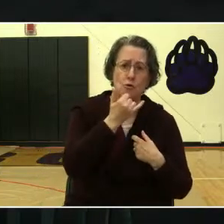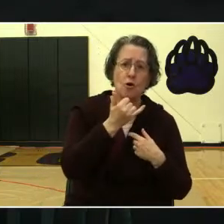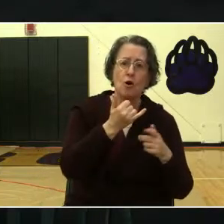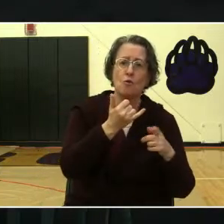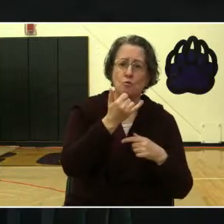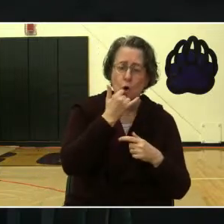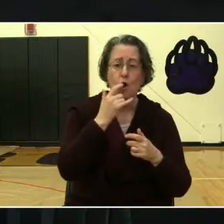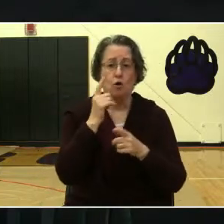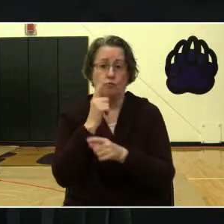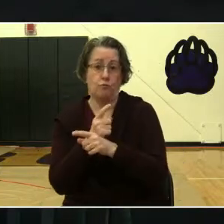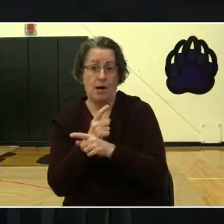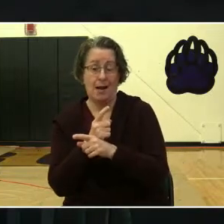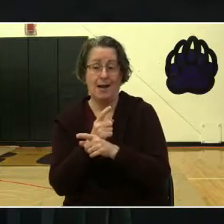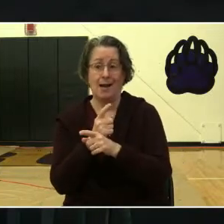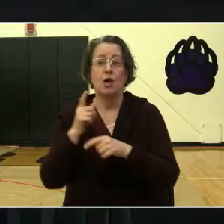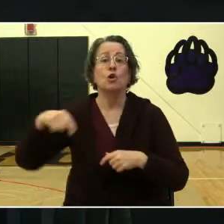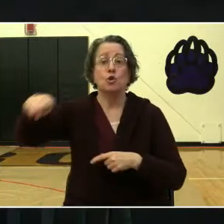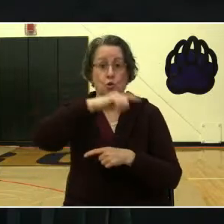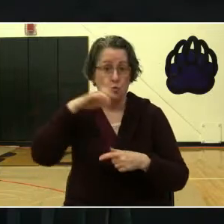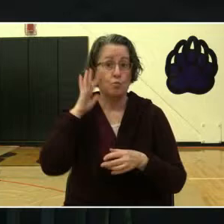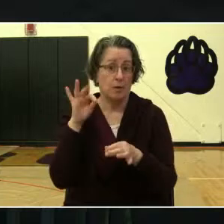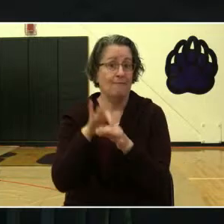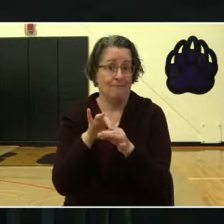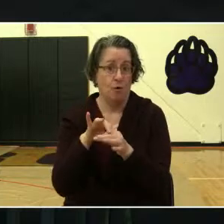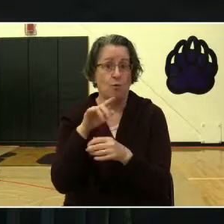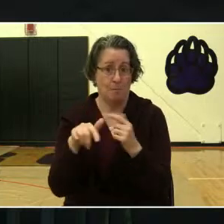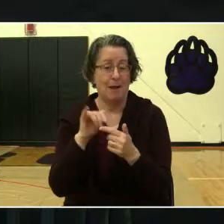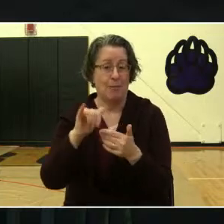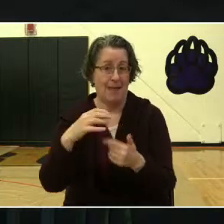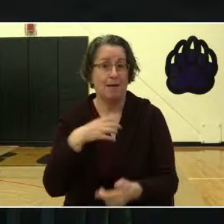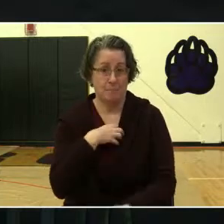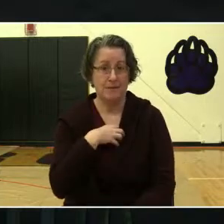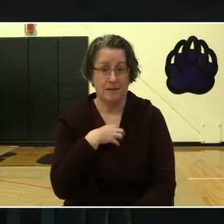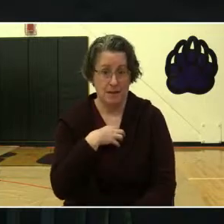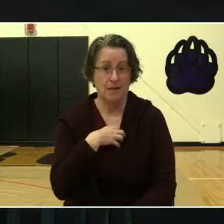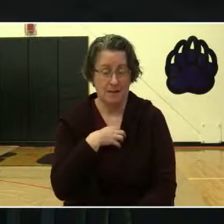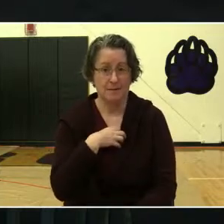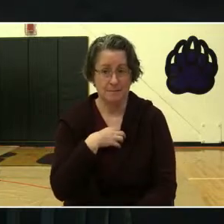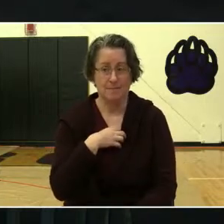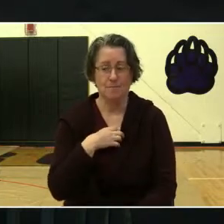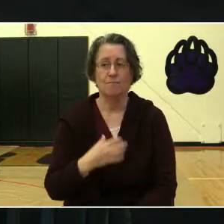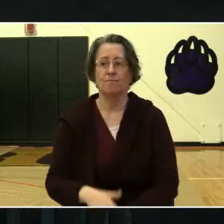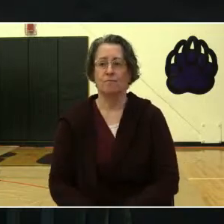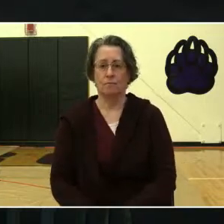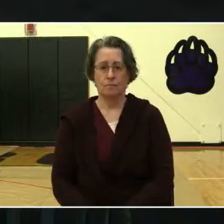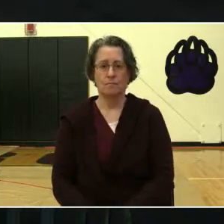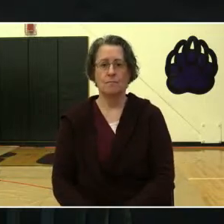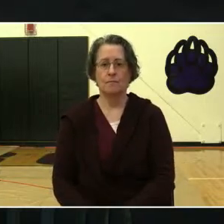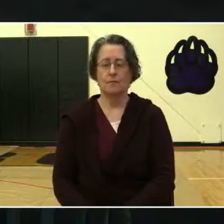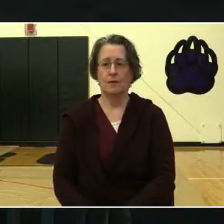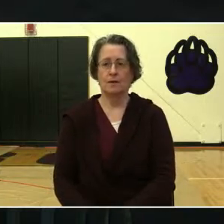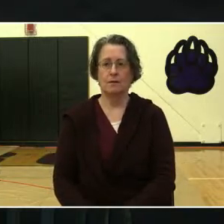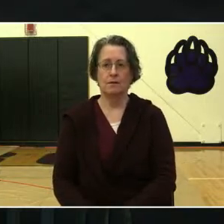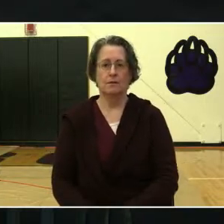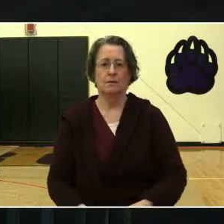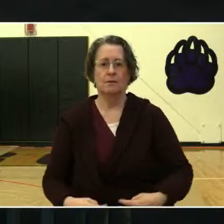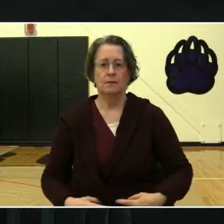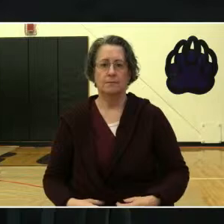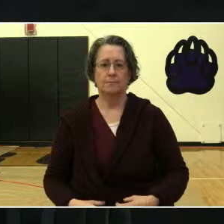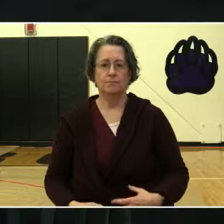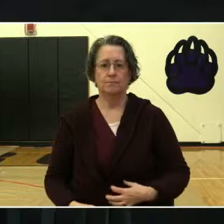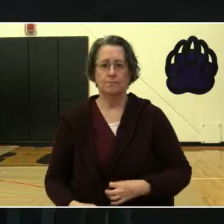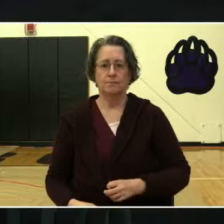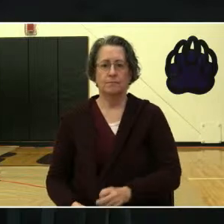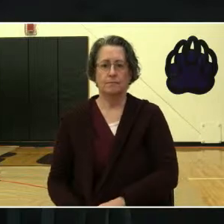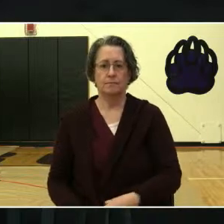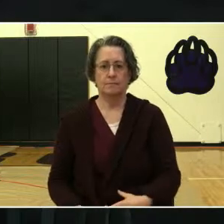moderator's ruling so as noted the uh purpose of uh the